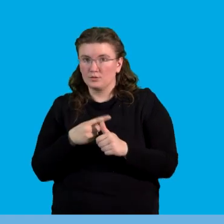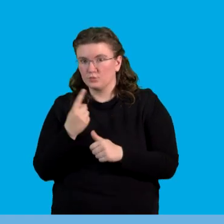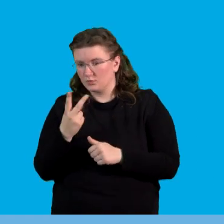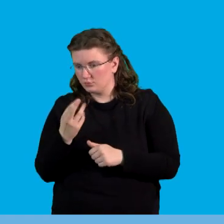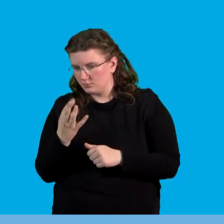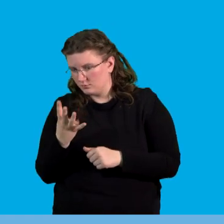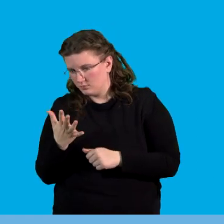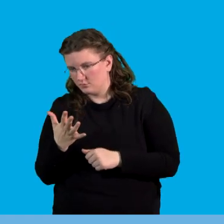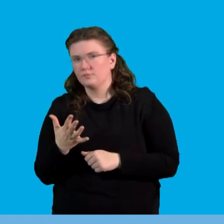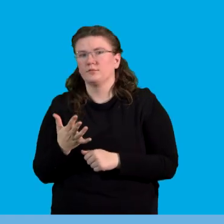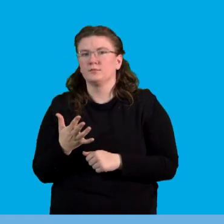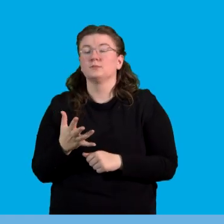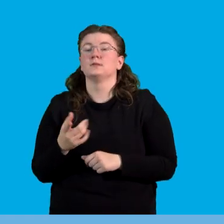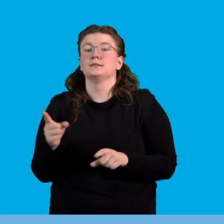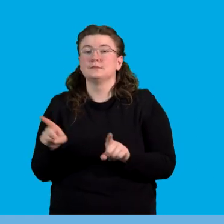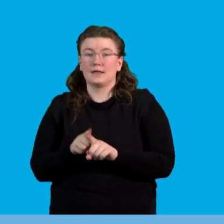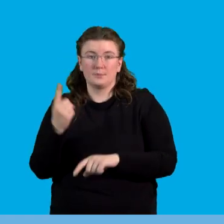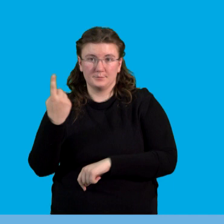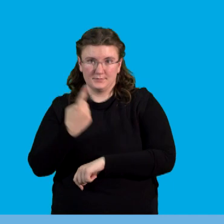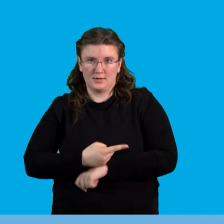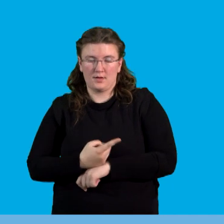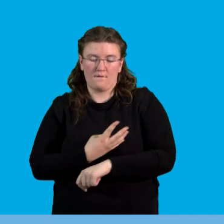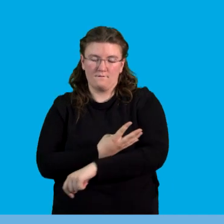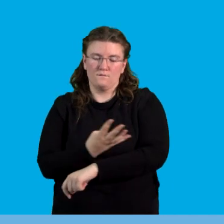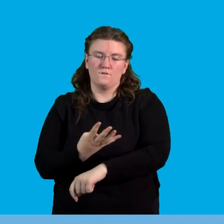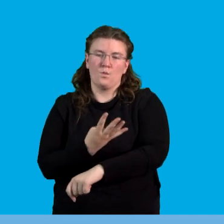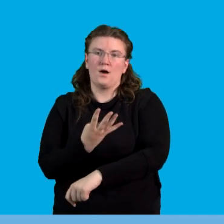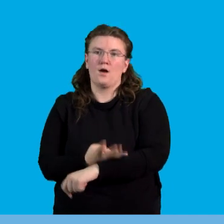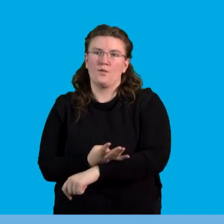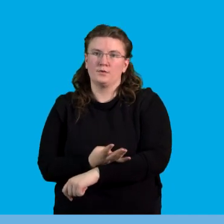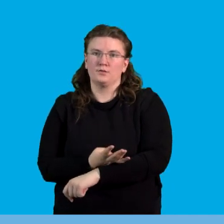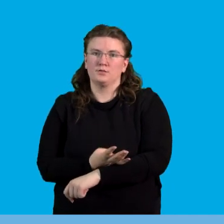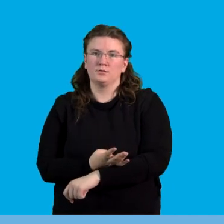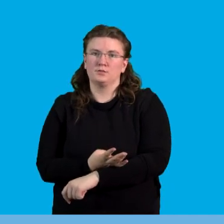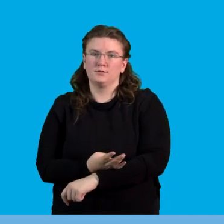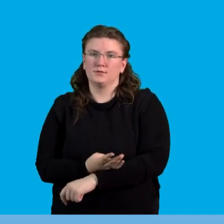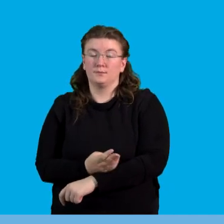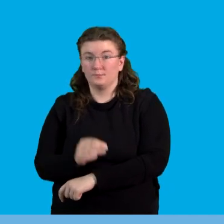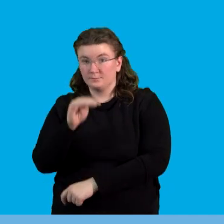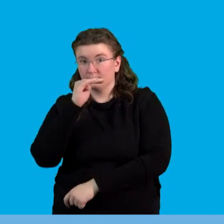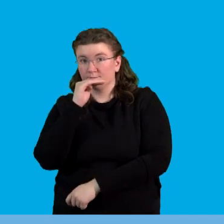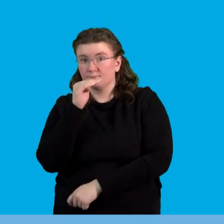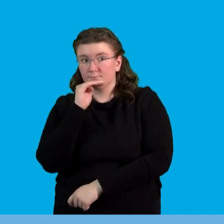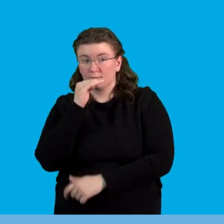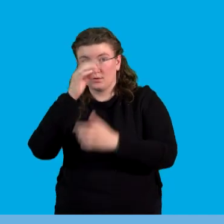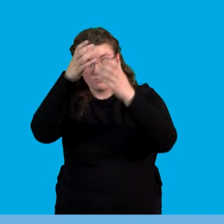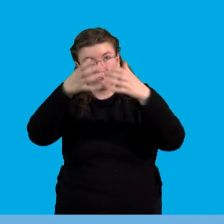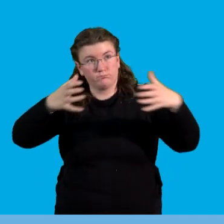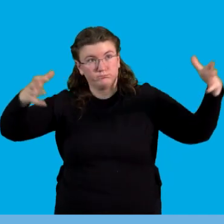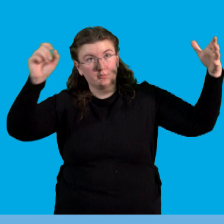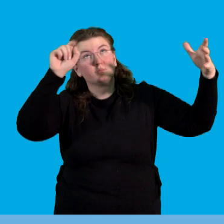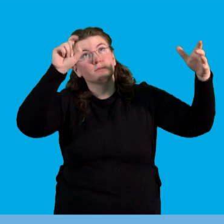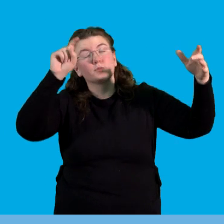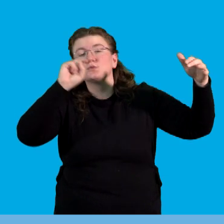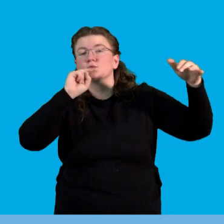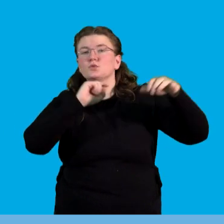count from 3 o'clock to 7 o'clock, and in the same day, it is going to be 4 hours. So that means this geyser